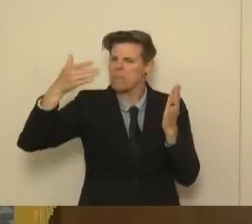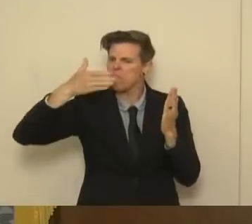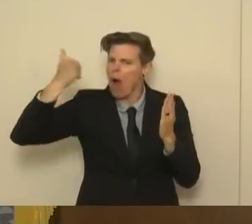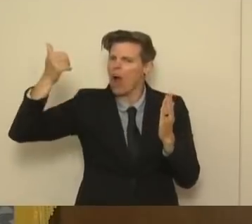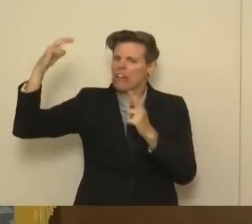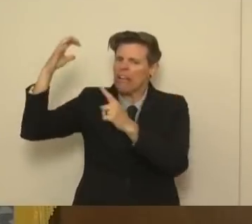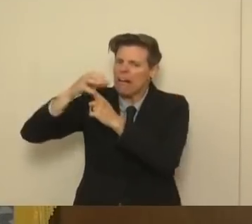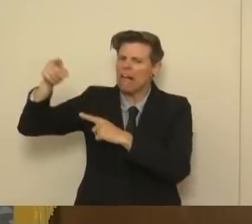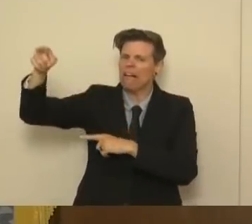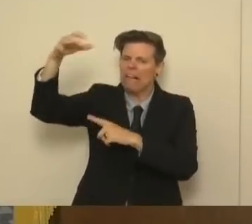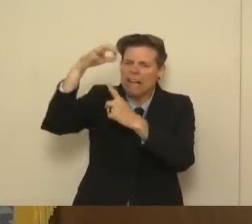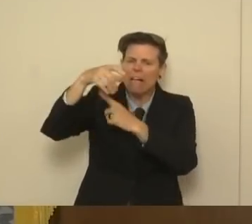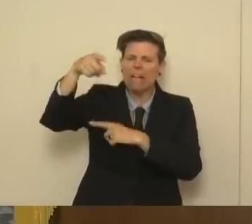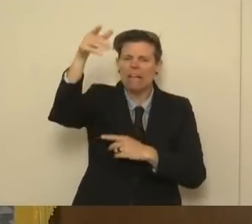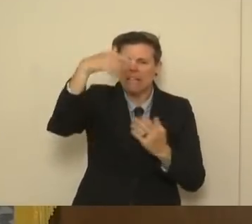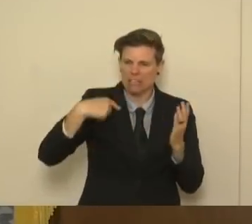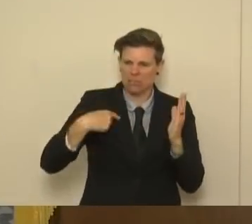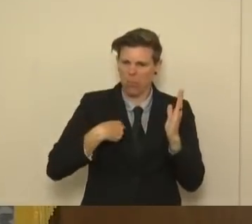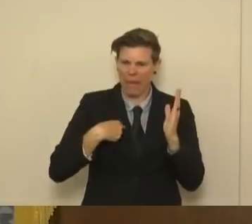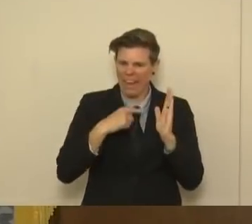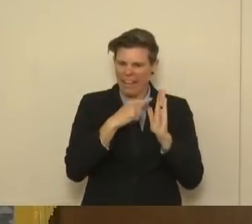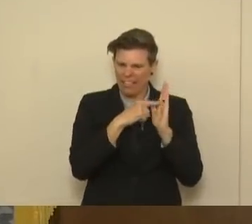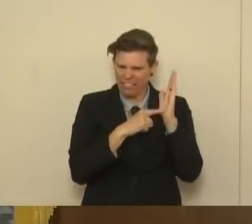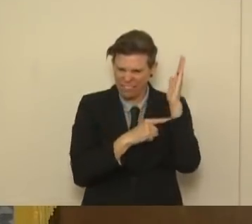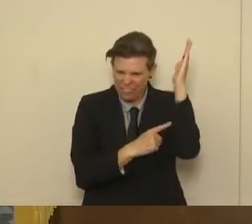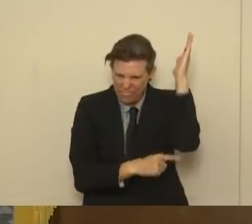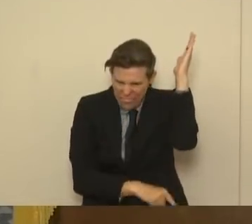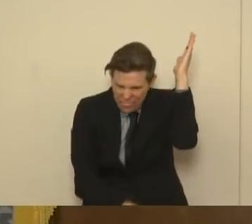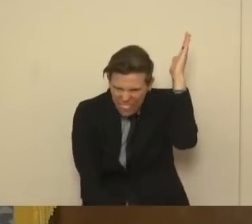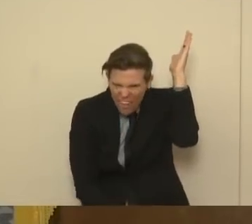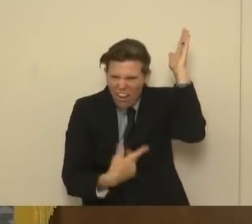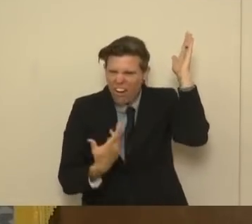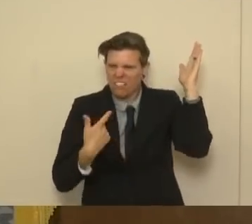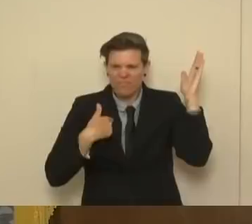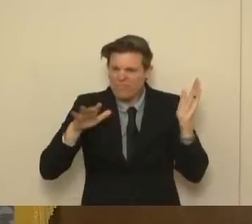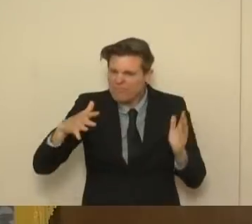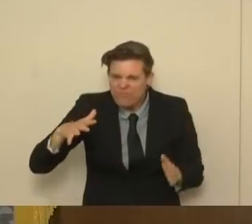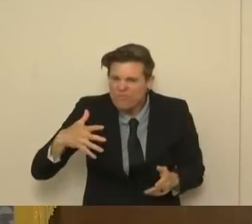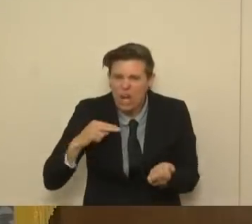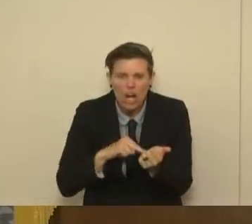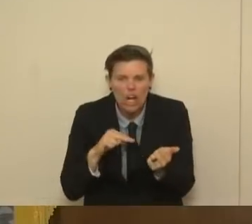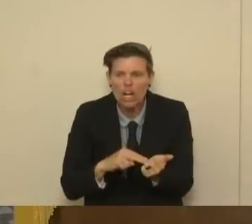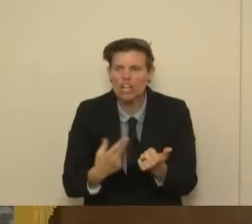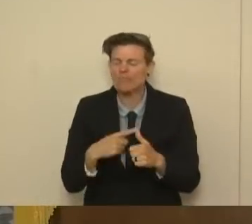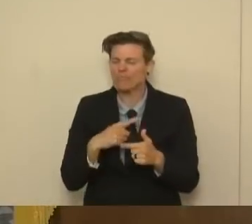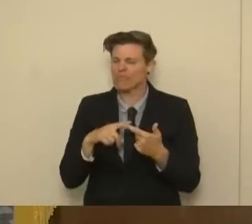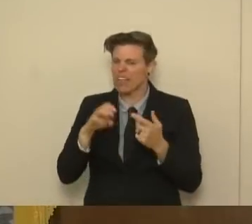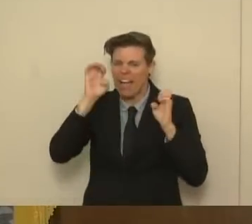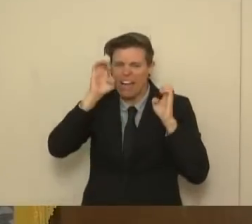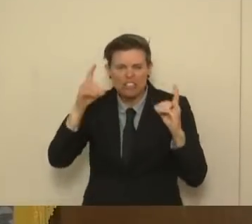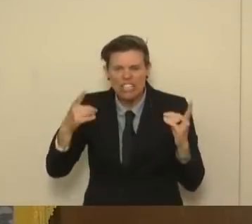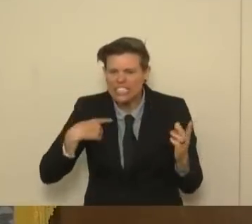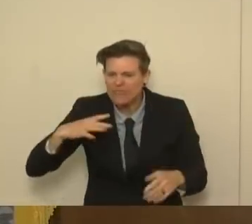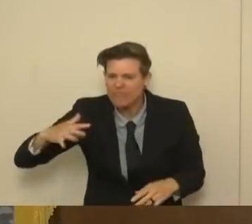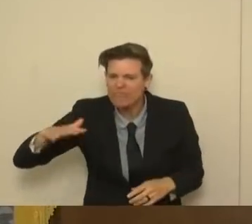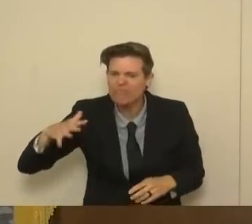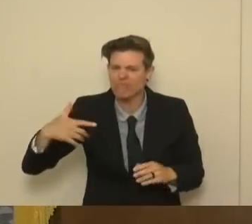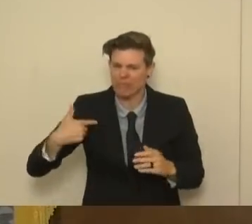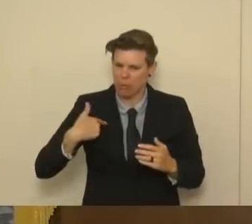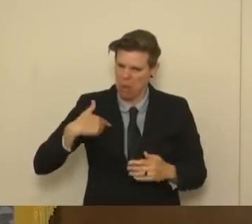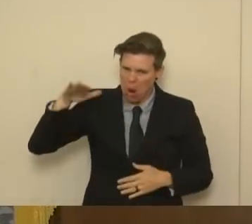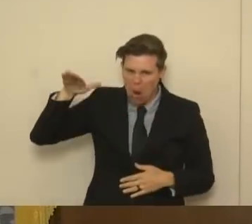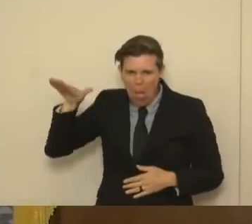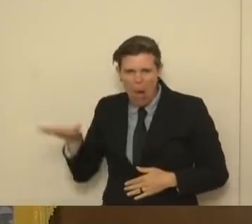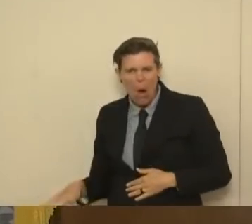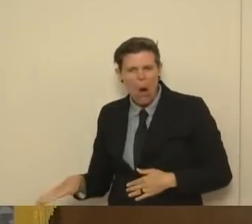recruiting nurses, or if that's educational outcomes, or that's economic activity. We are